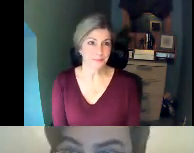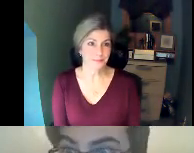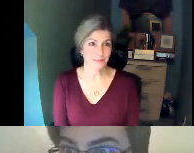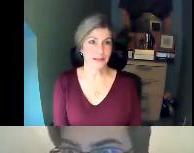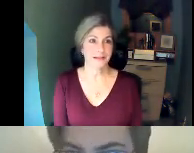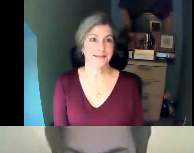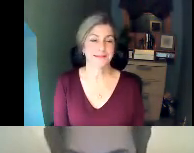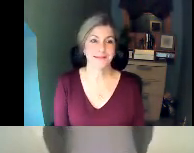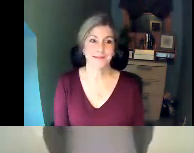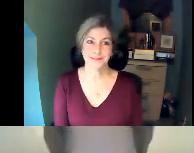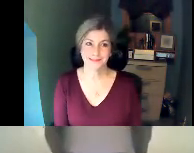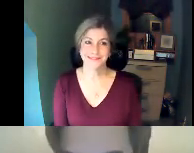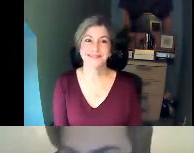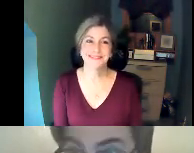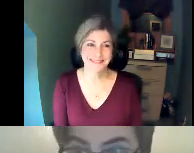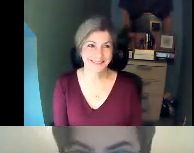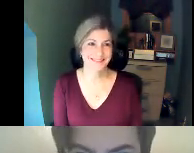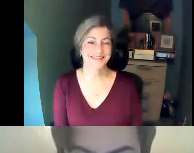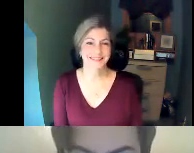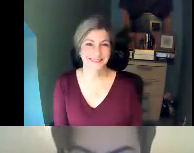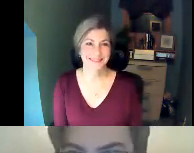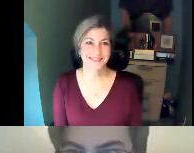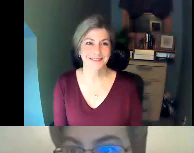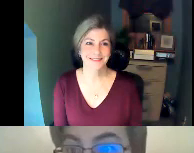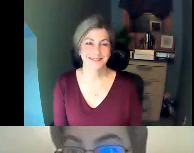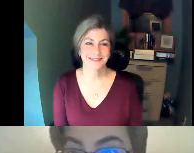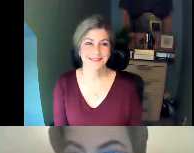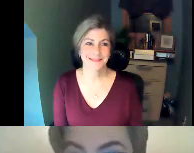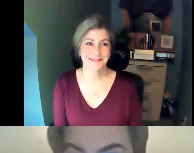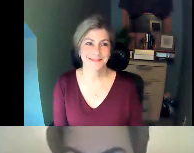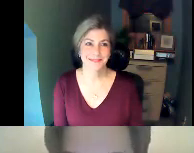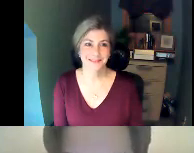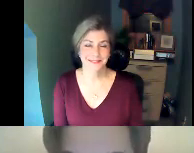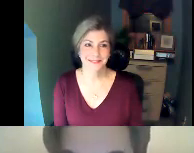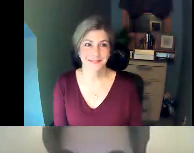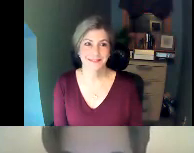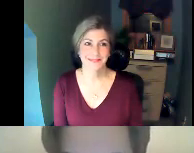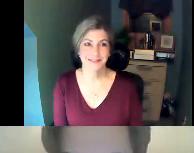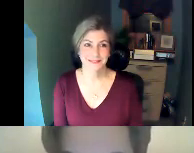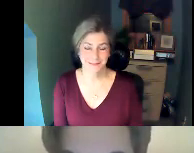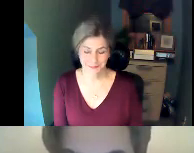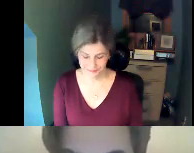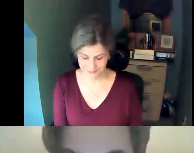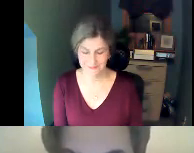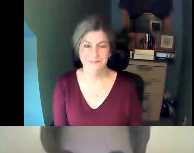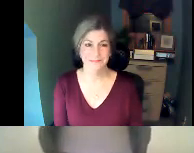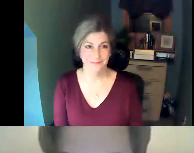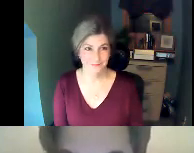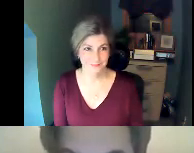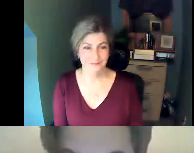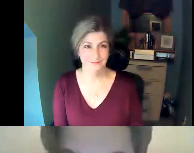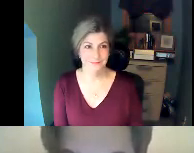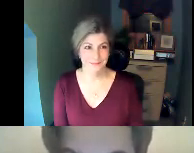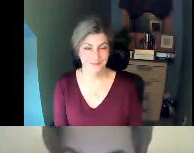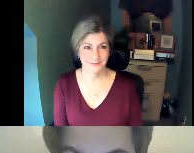child turns 18, goes to college, we are obligated at the college